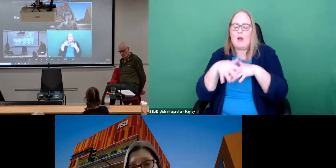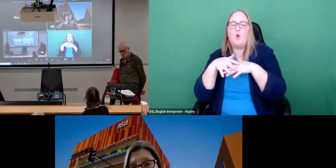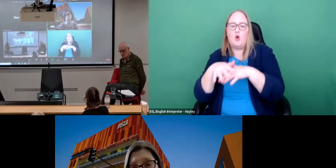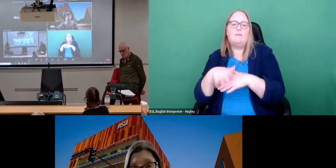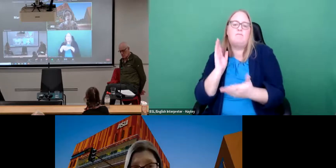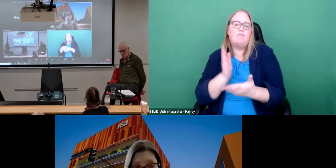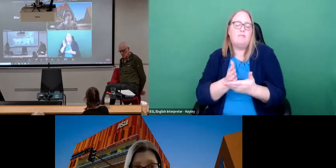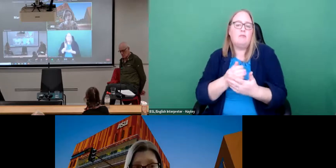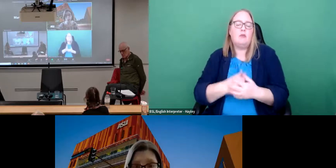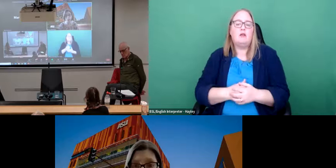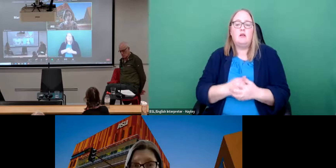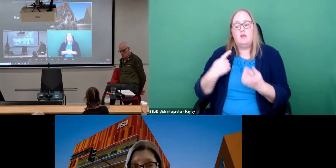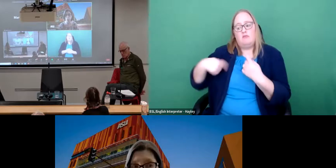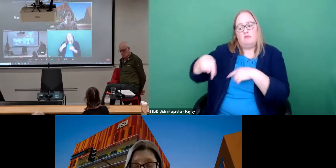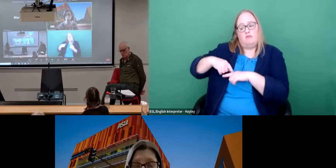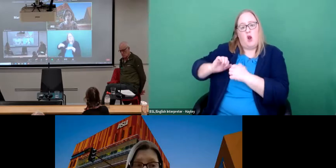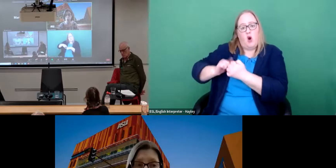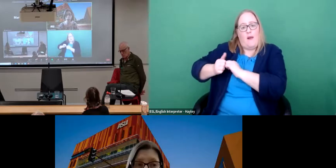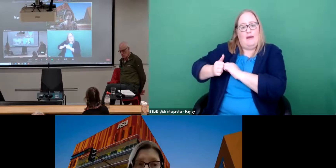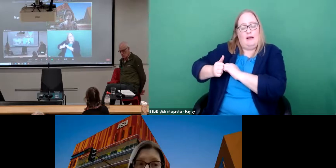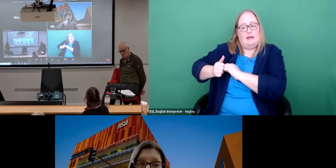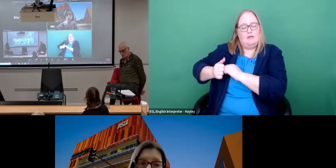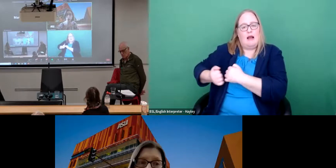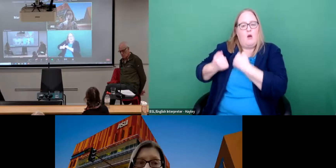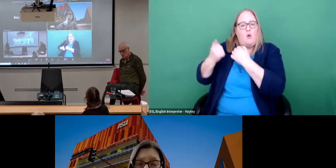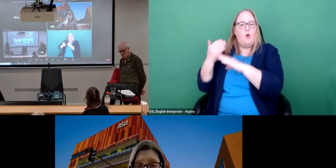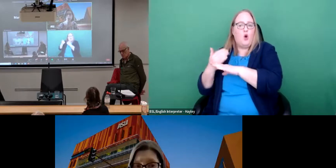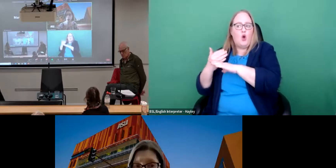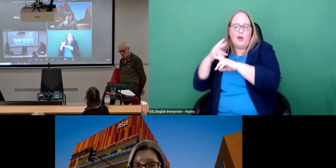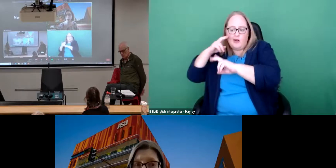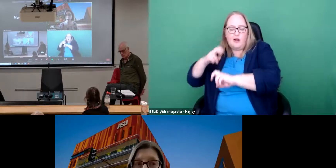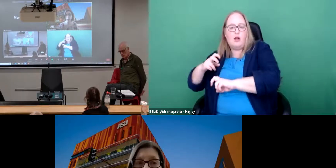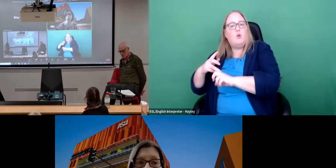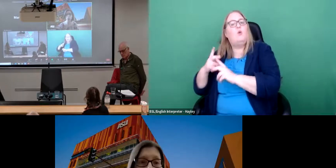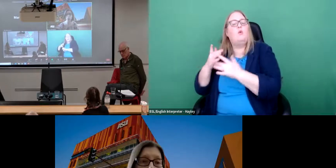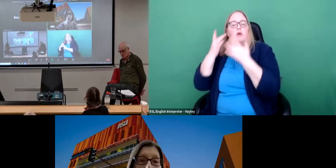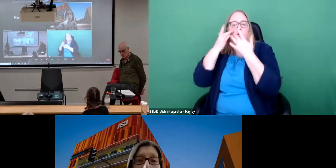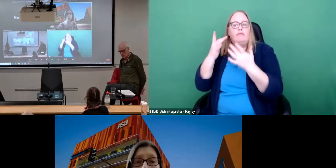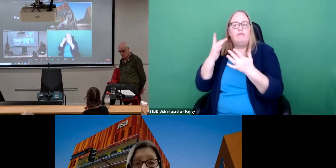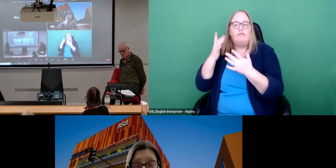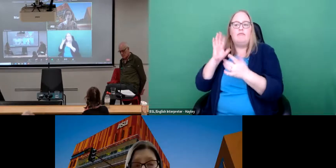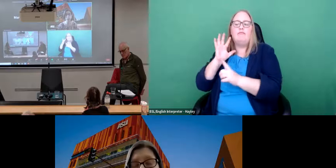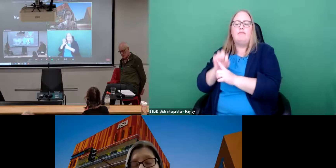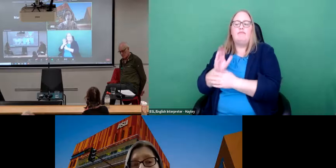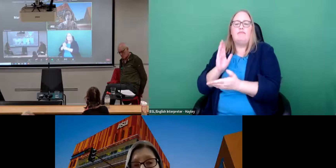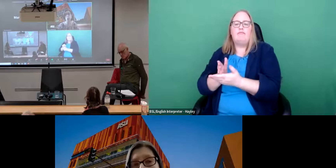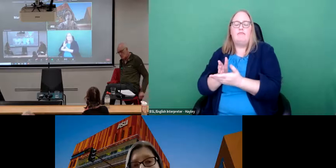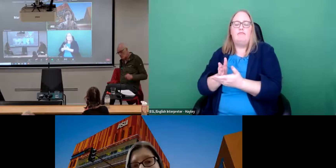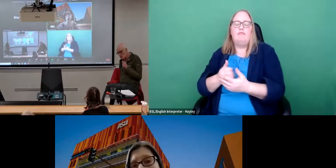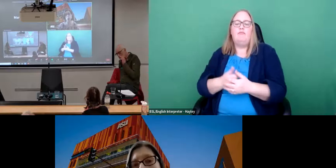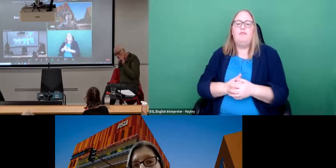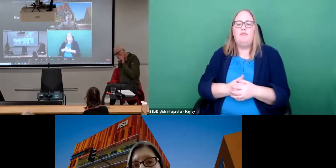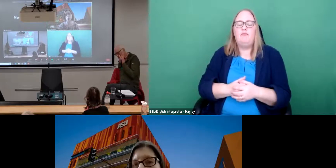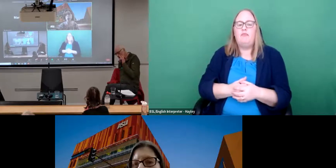how important this is in our own work. In the US especially, there's substantial